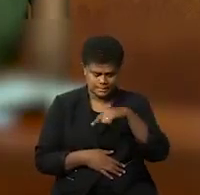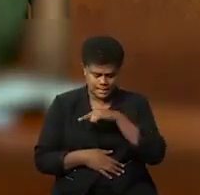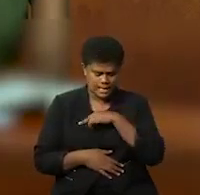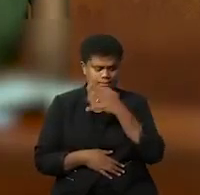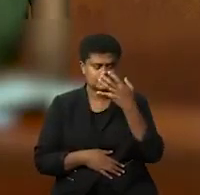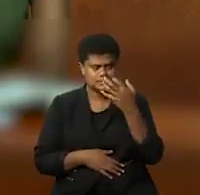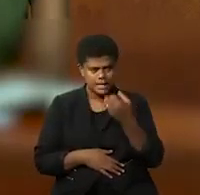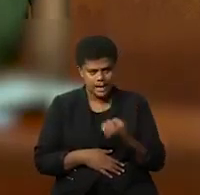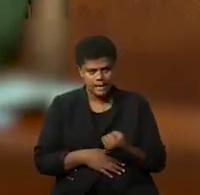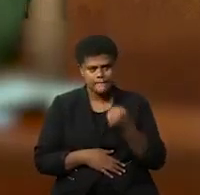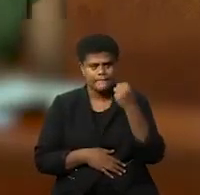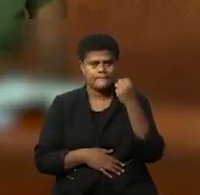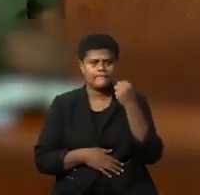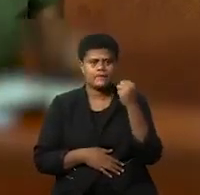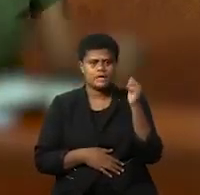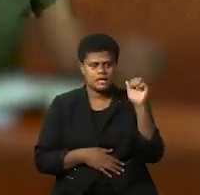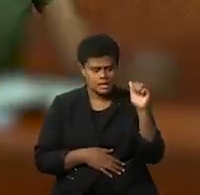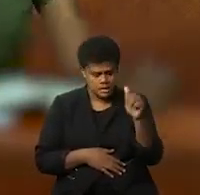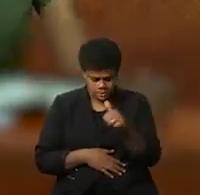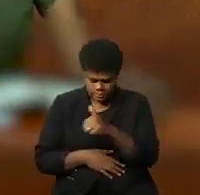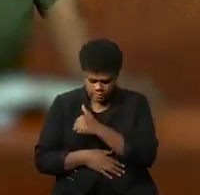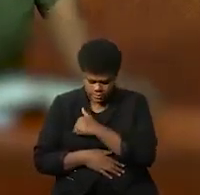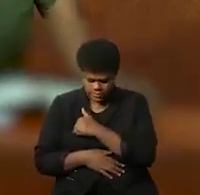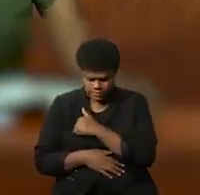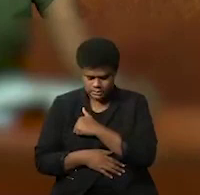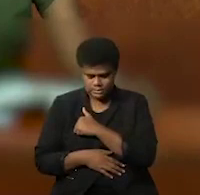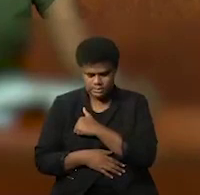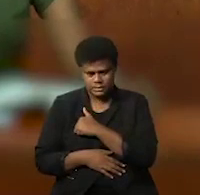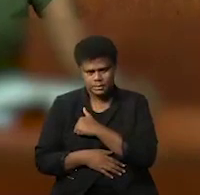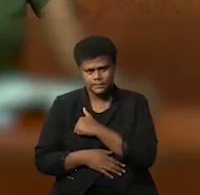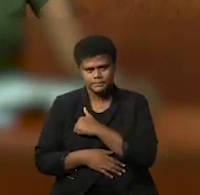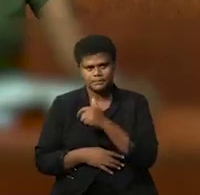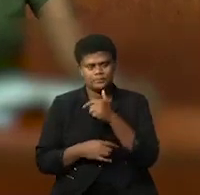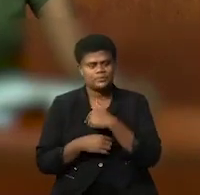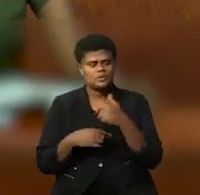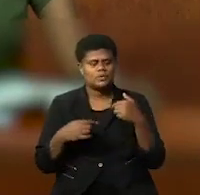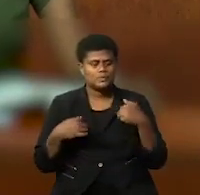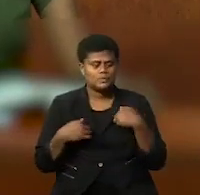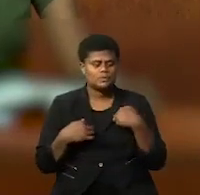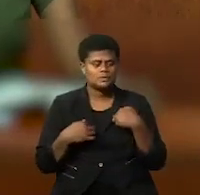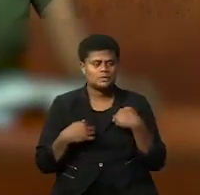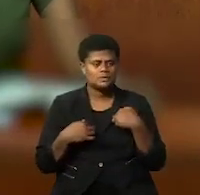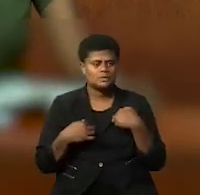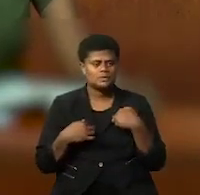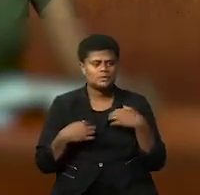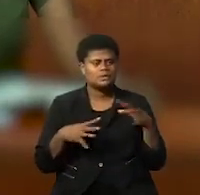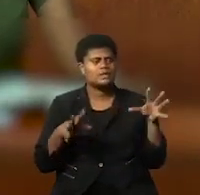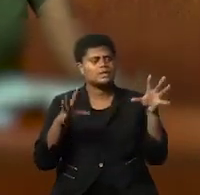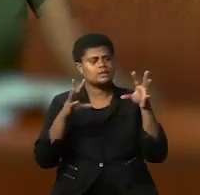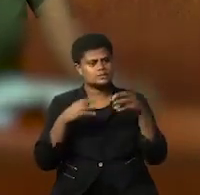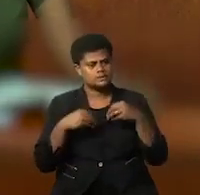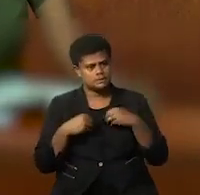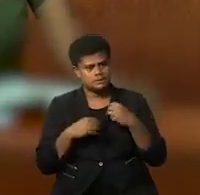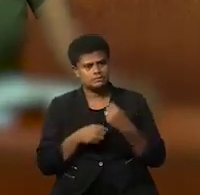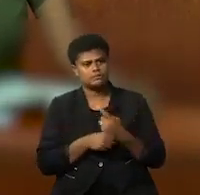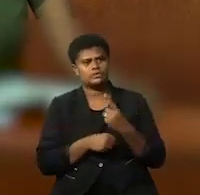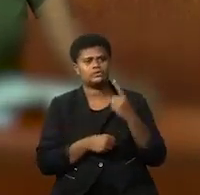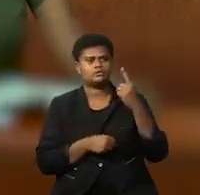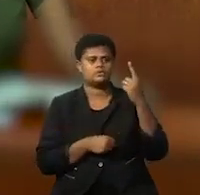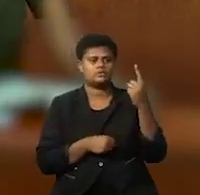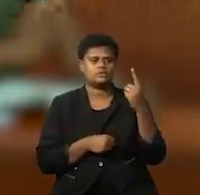grace by which we may serve God acceptably with reverence and godly